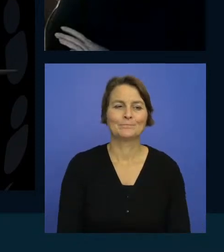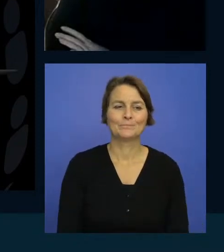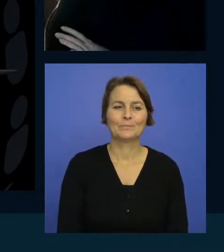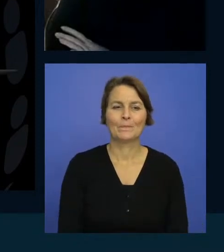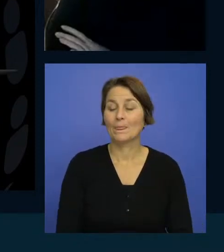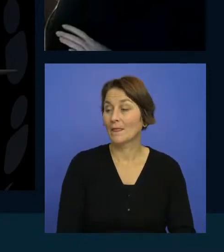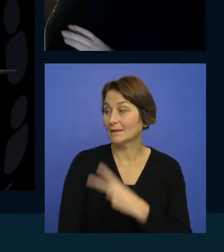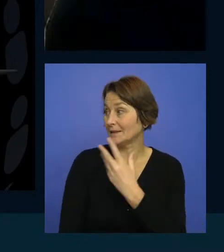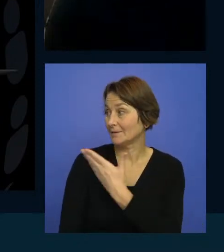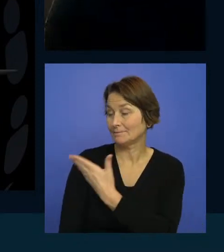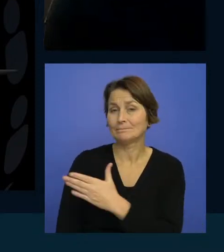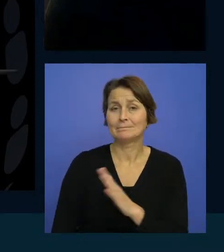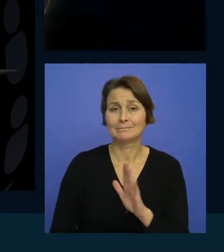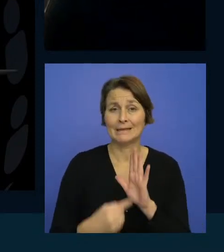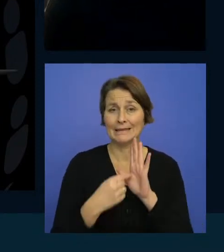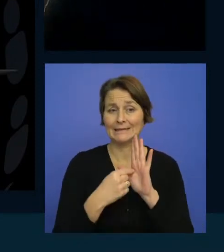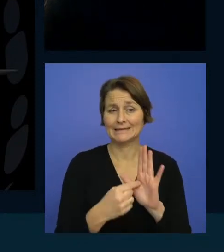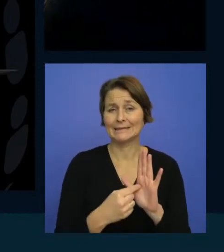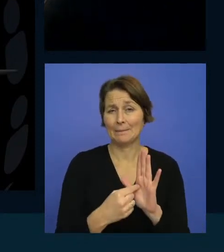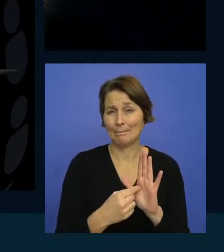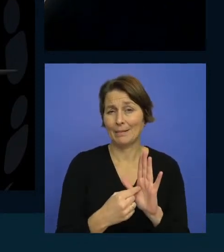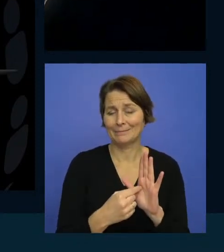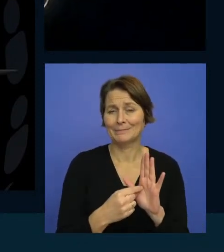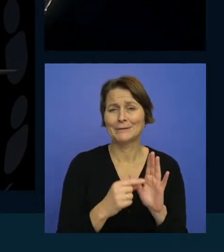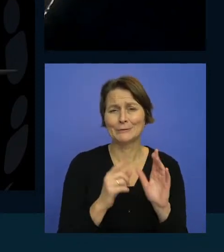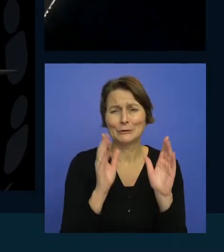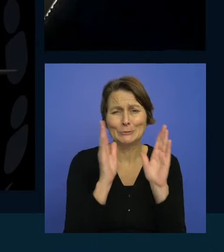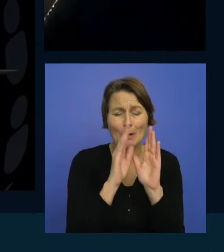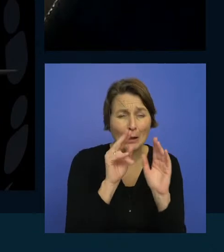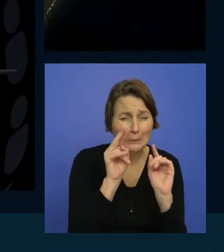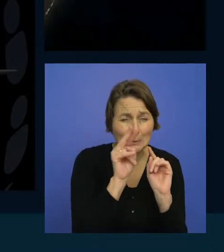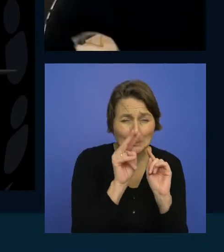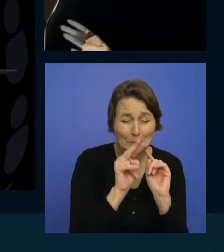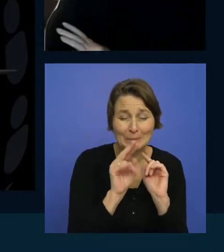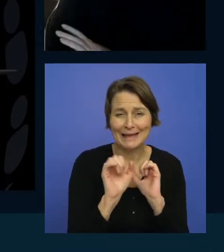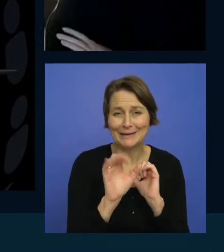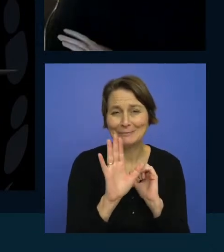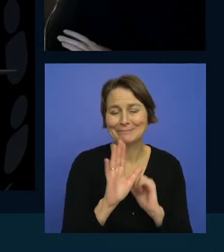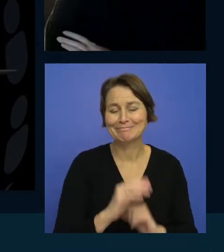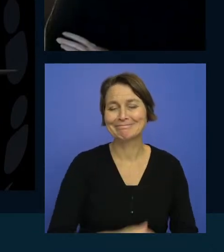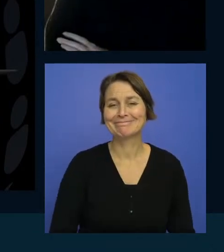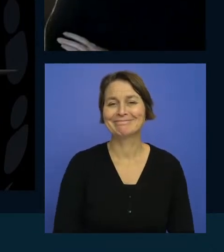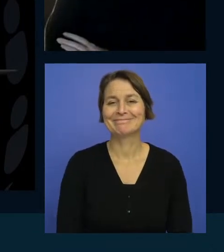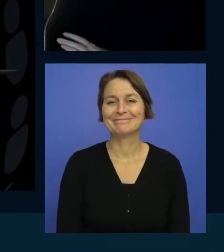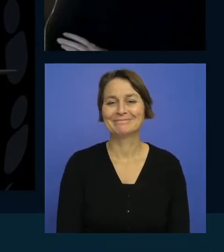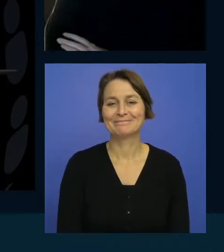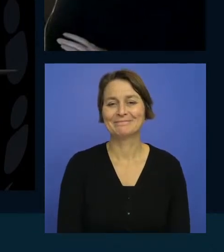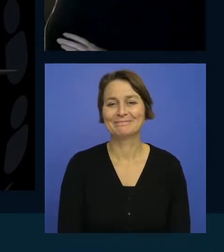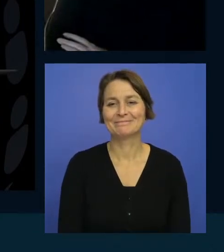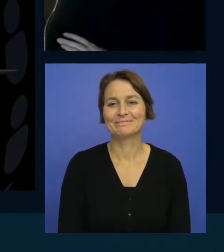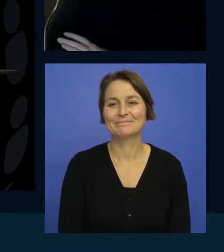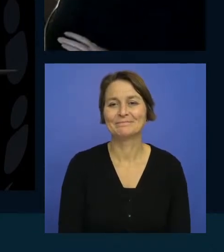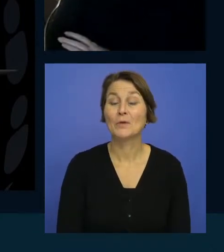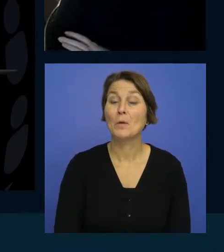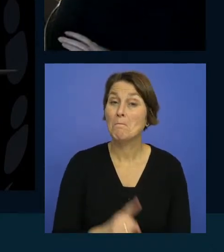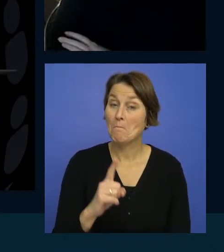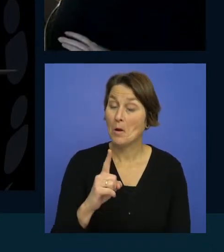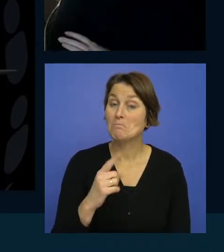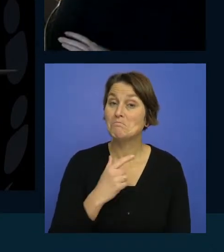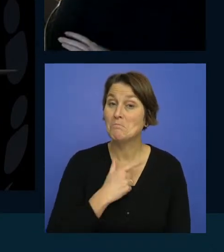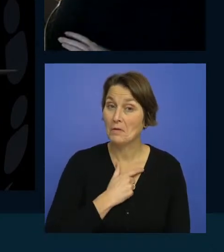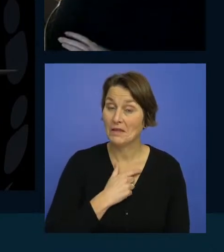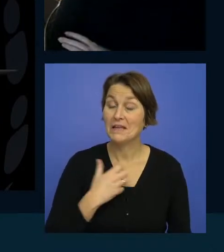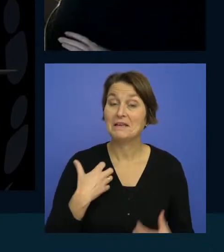It's really small, but you get some interesting metrics, and you also get